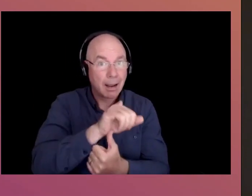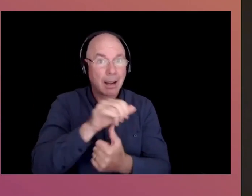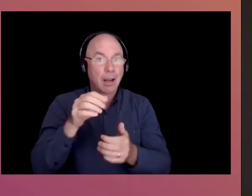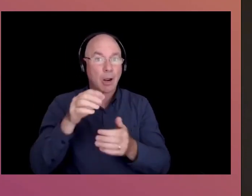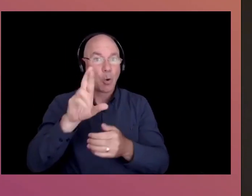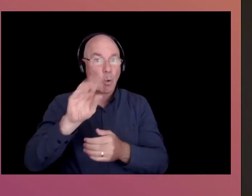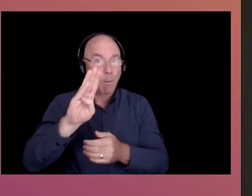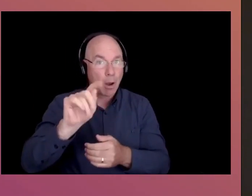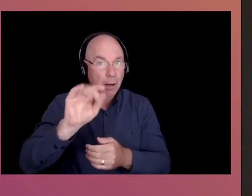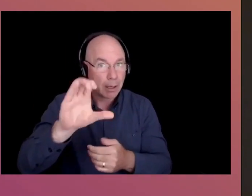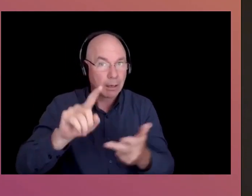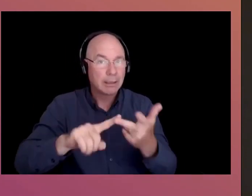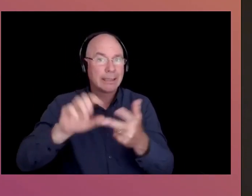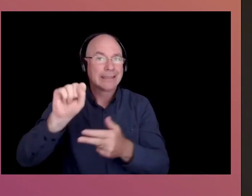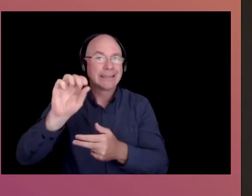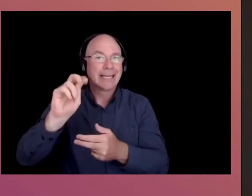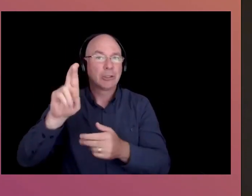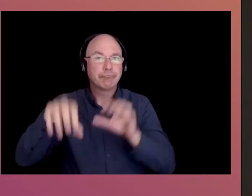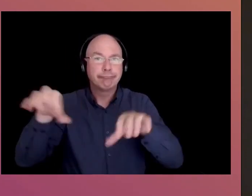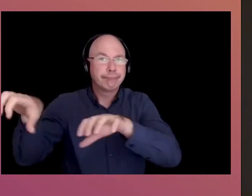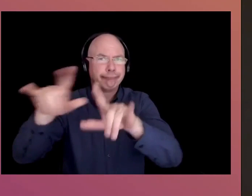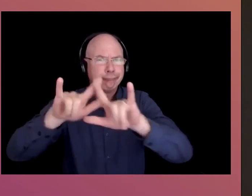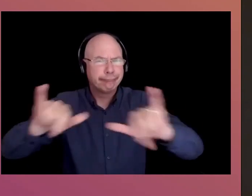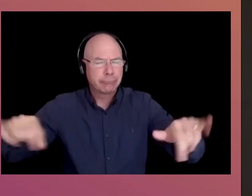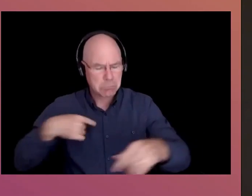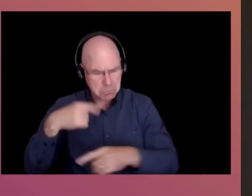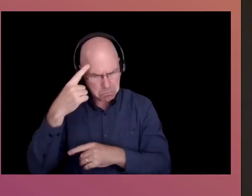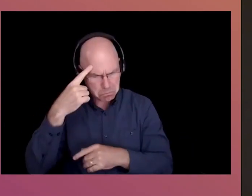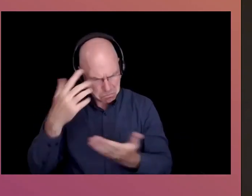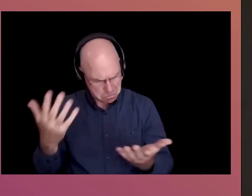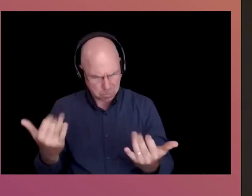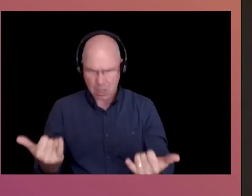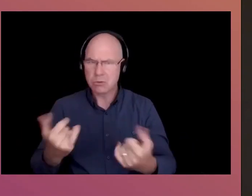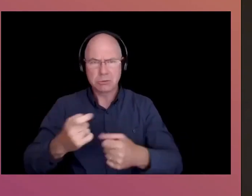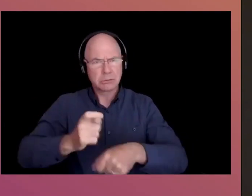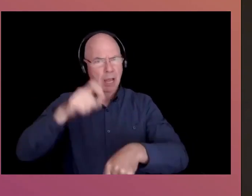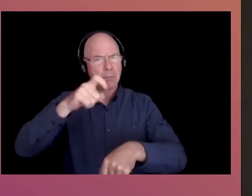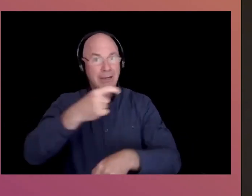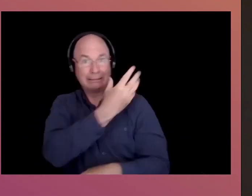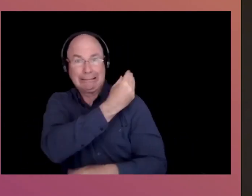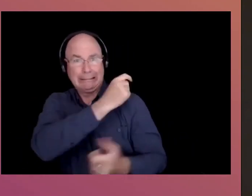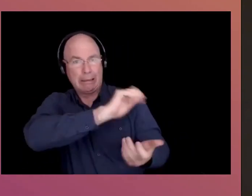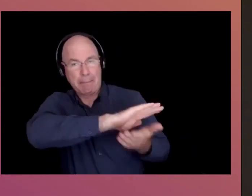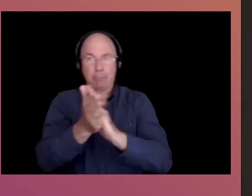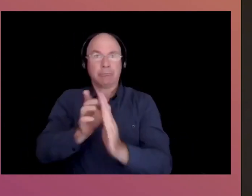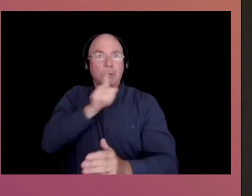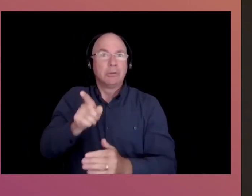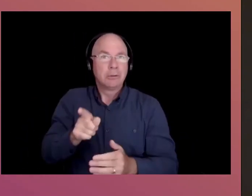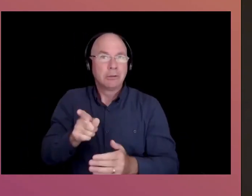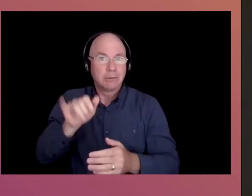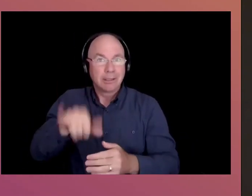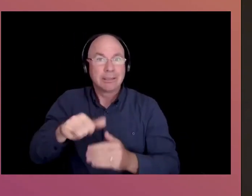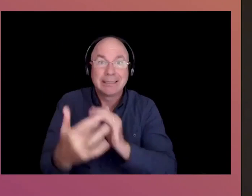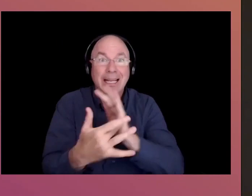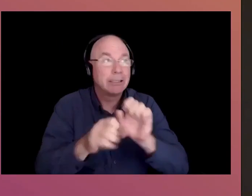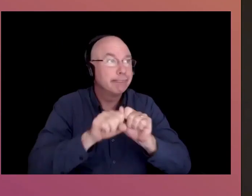of sensors. I decided that the time has come to make this happen. Technologies like this could